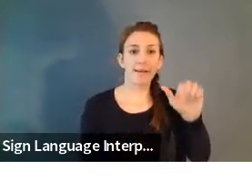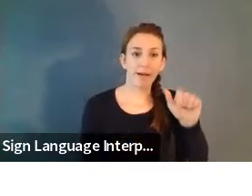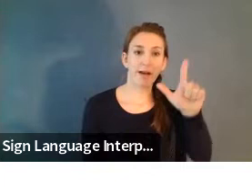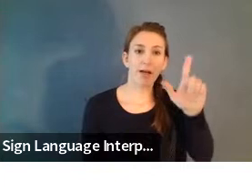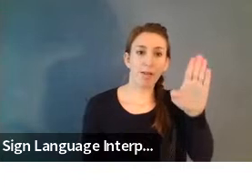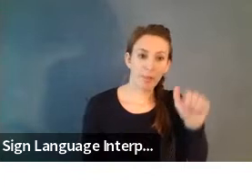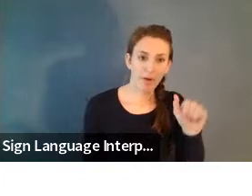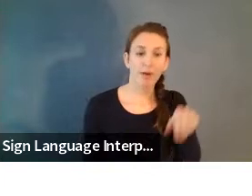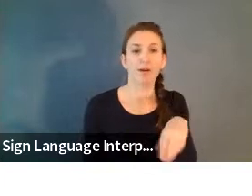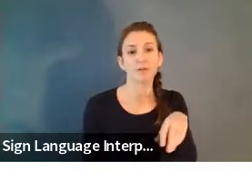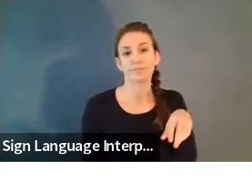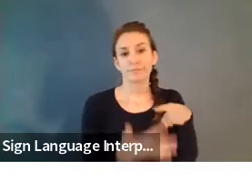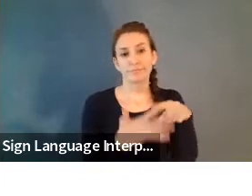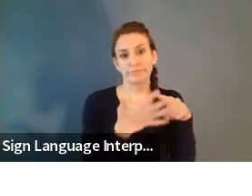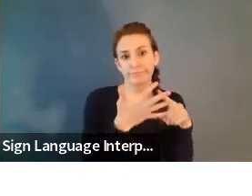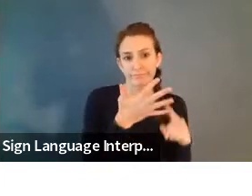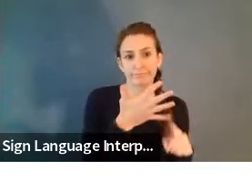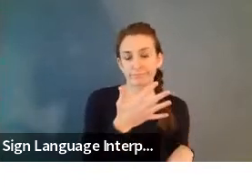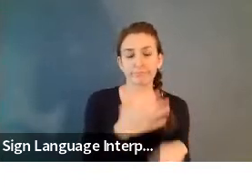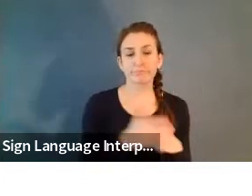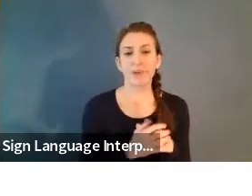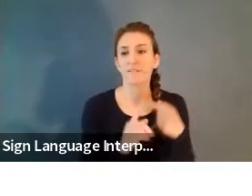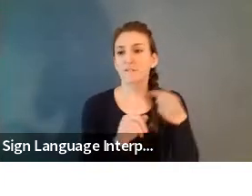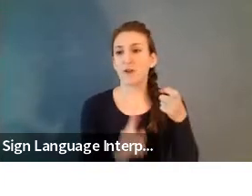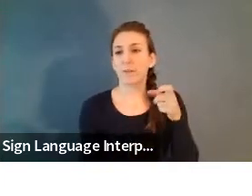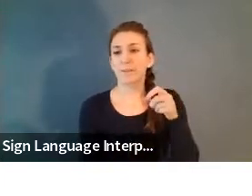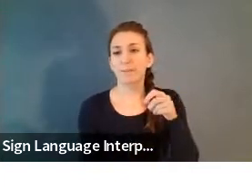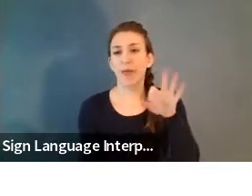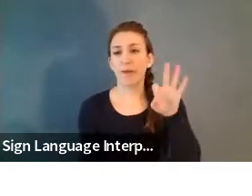have individuals from FUSD. So part of our